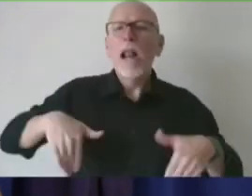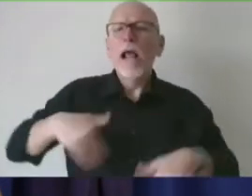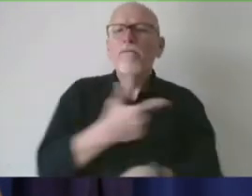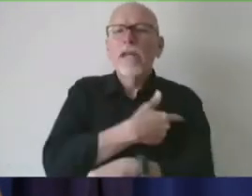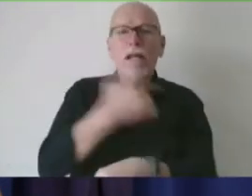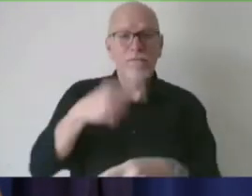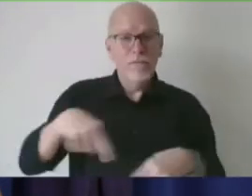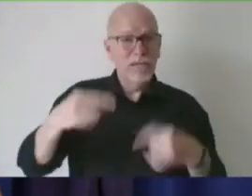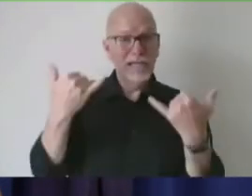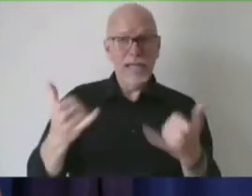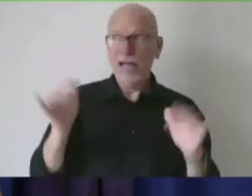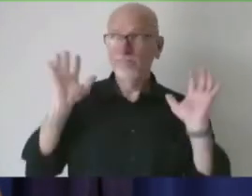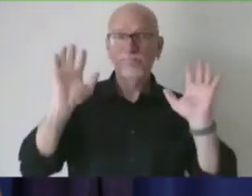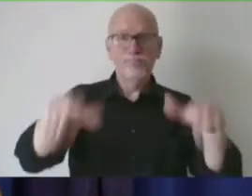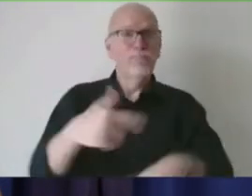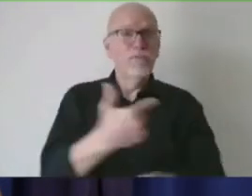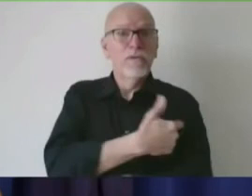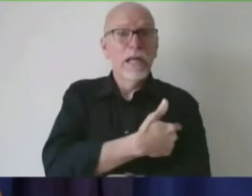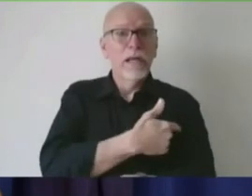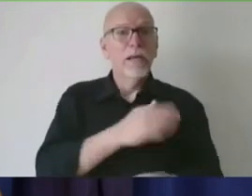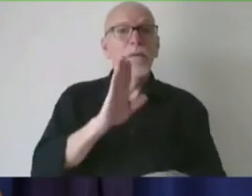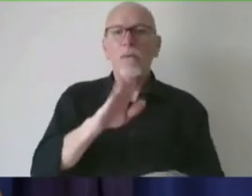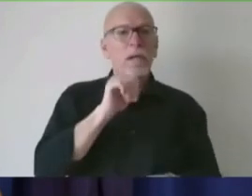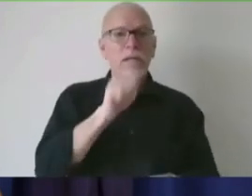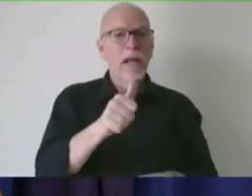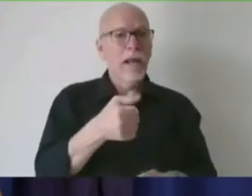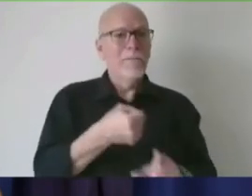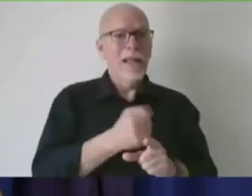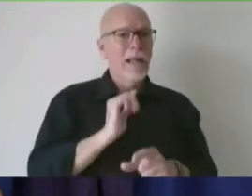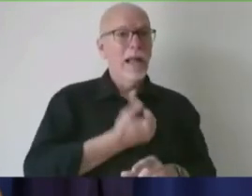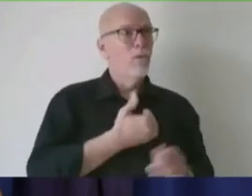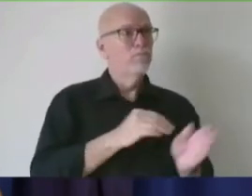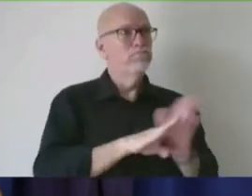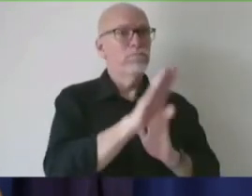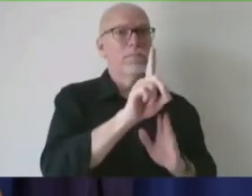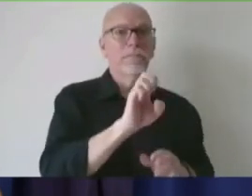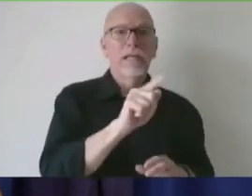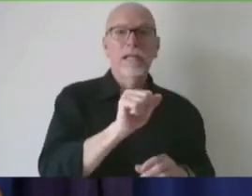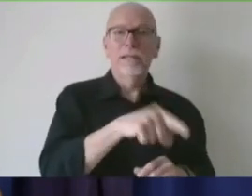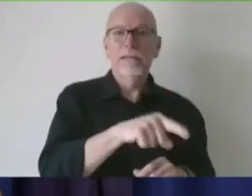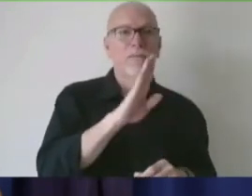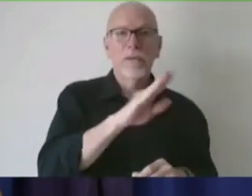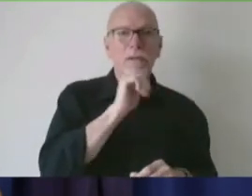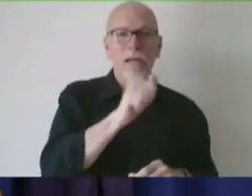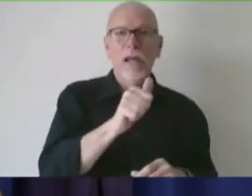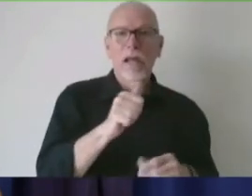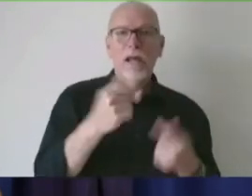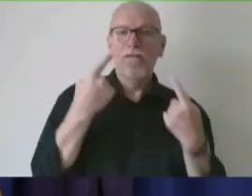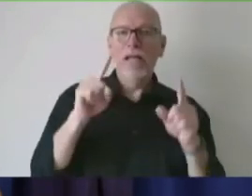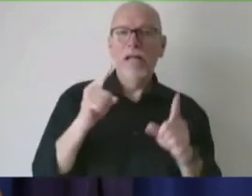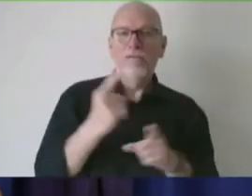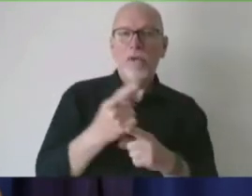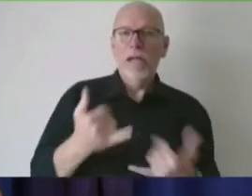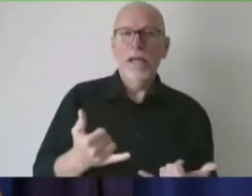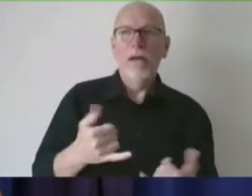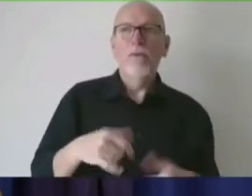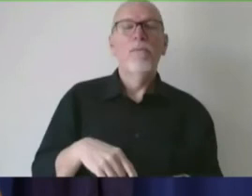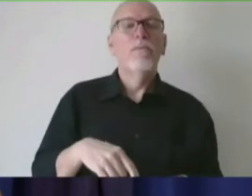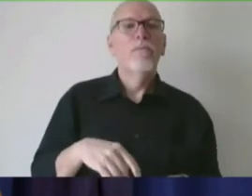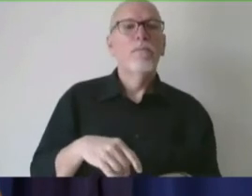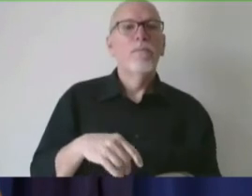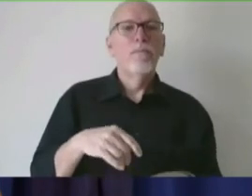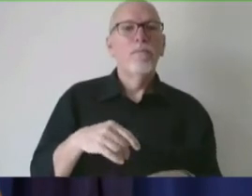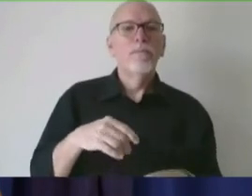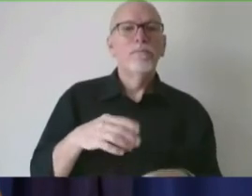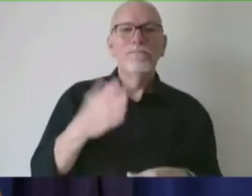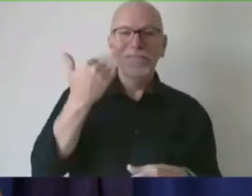get vaccinated, it would not affect this current rise that we have with the Delta variant. It would not be effective at this point in time